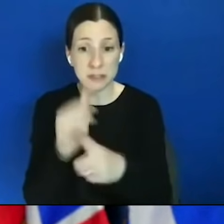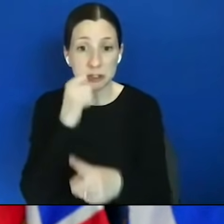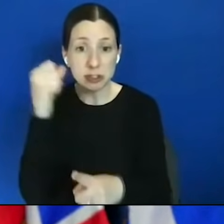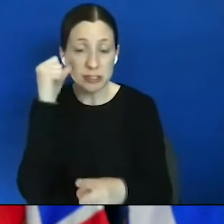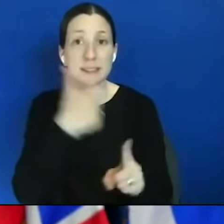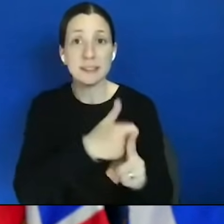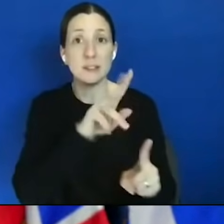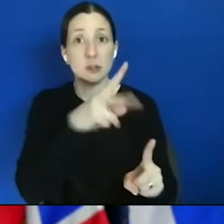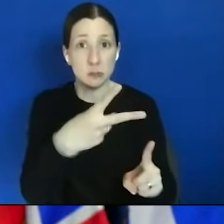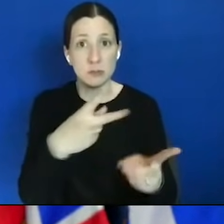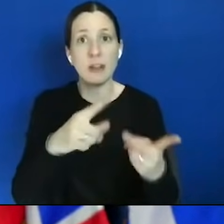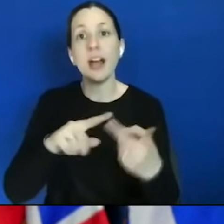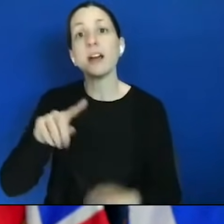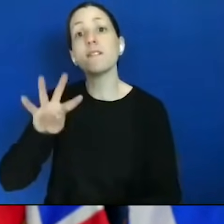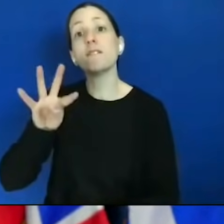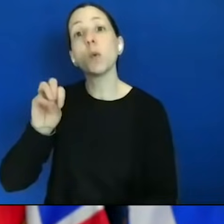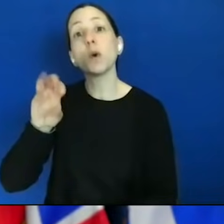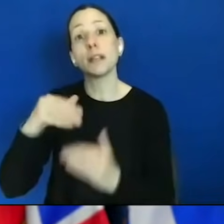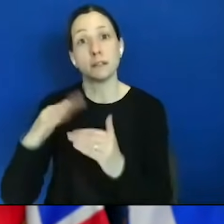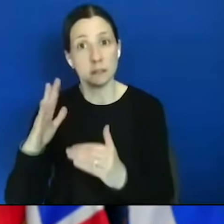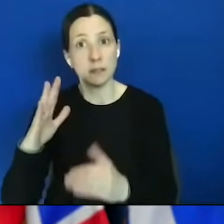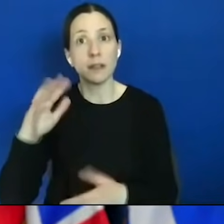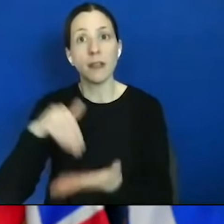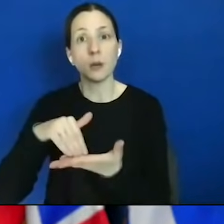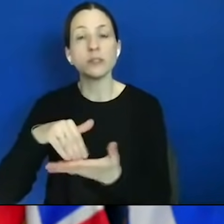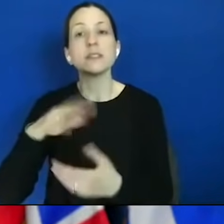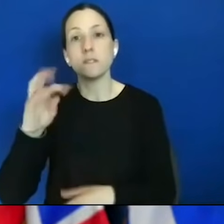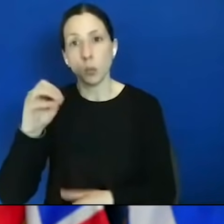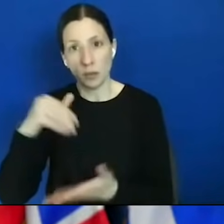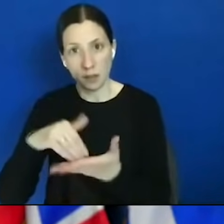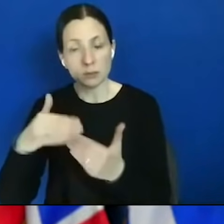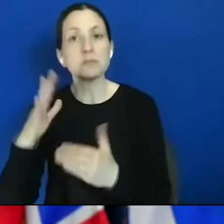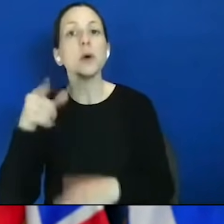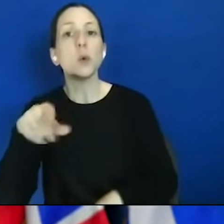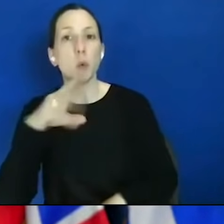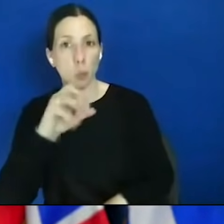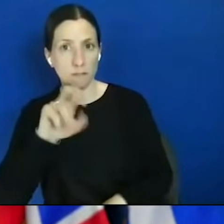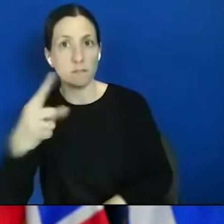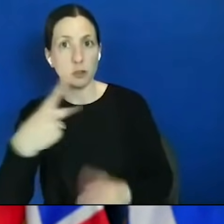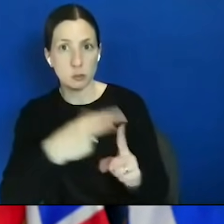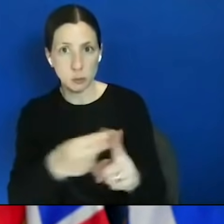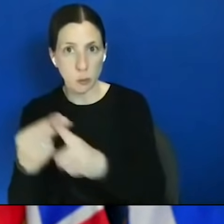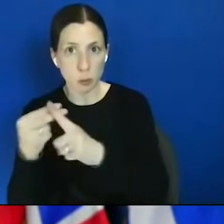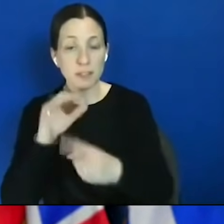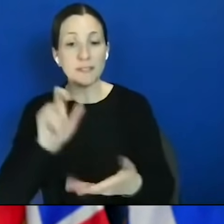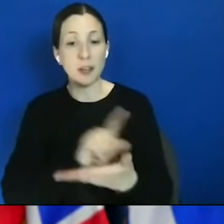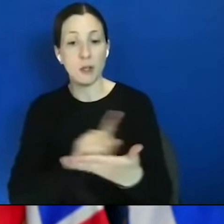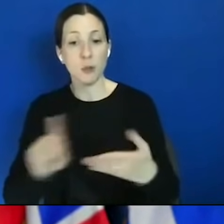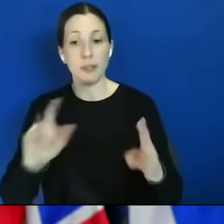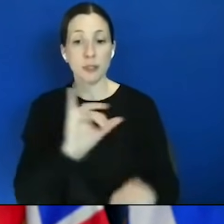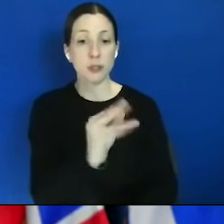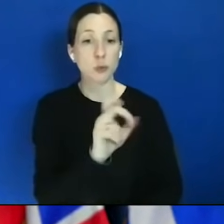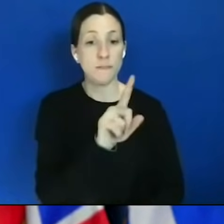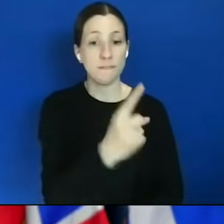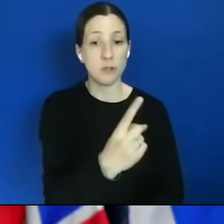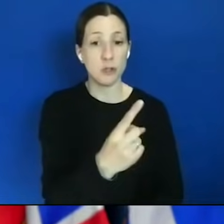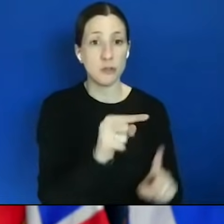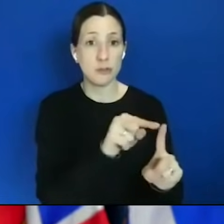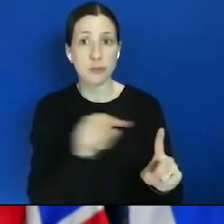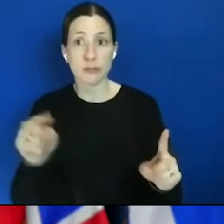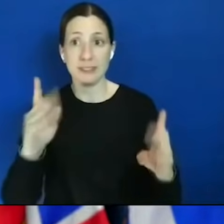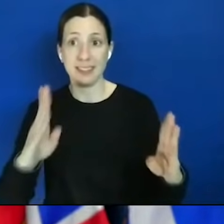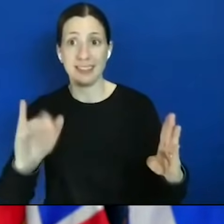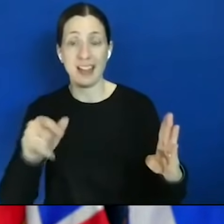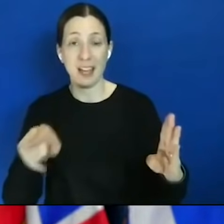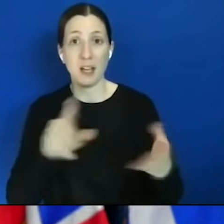more than 40,000 were first doses, and that will continue to be the case. So I want to say that the week ending June the 1st, our